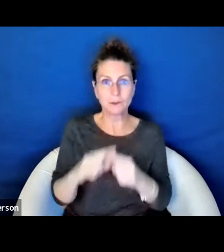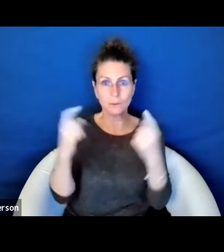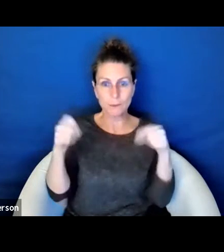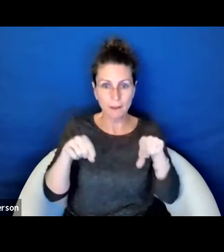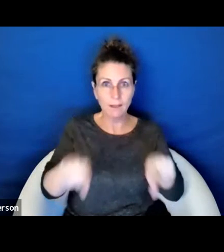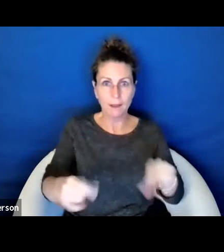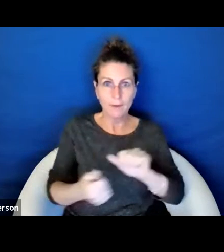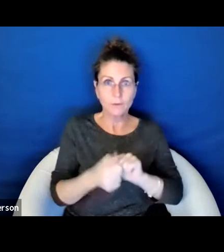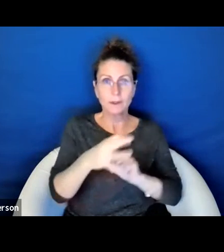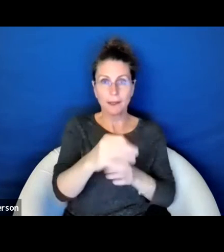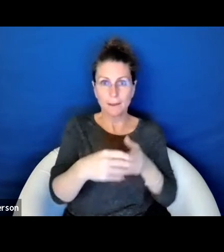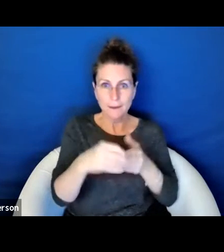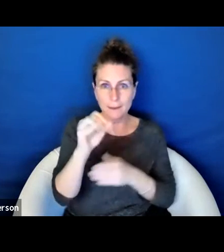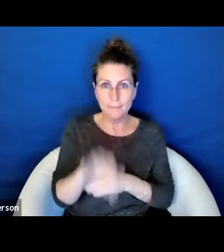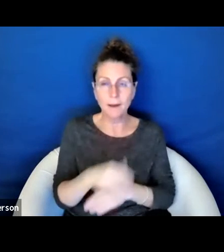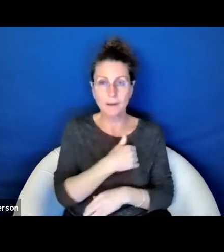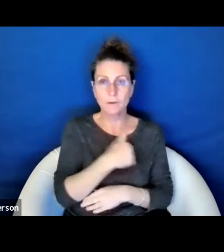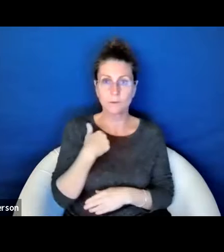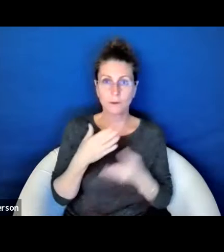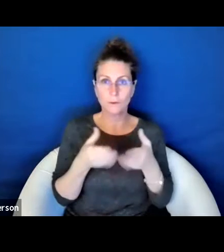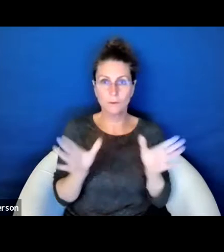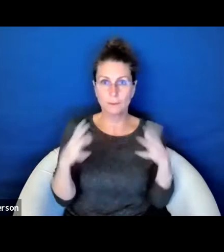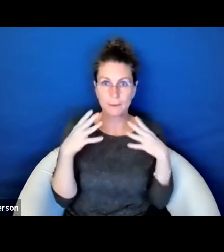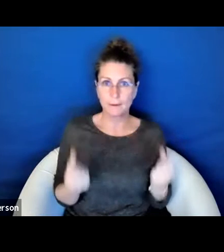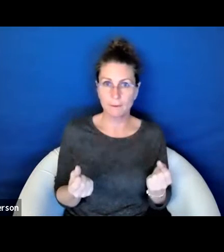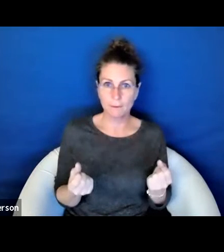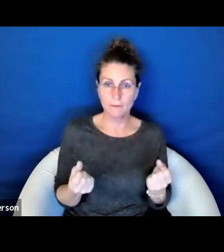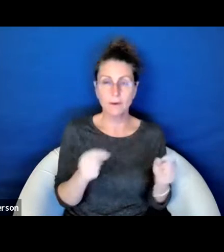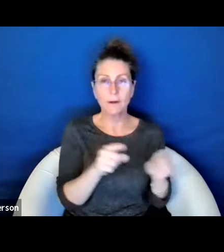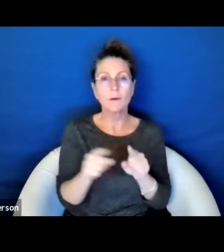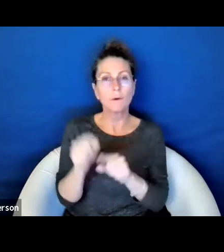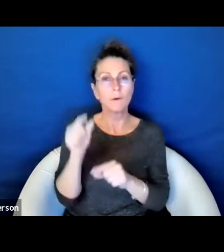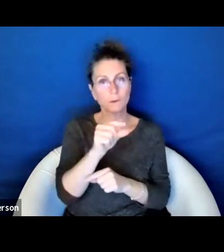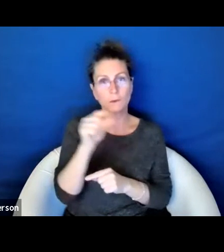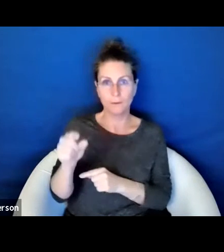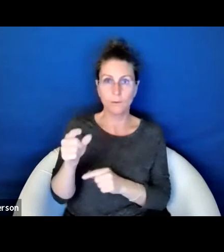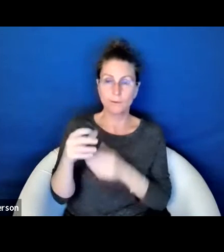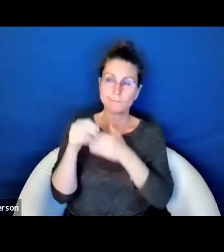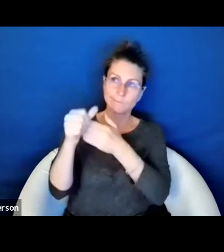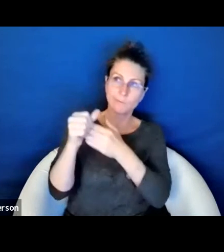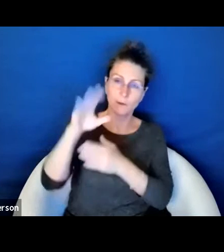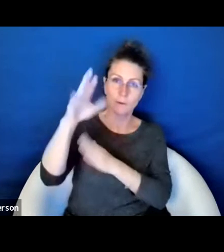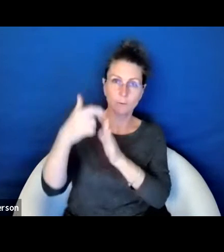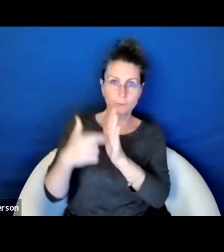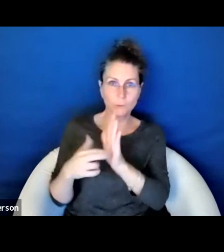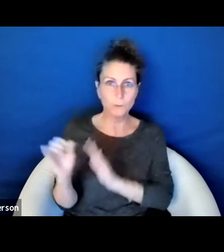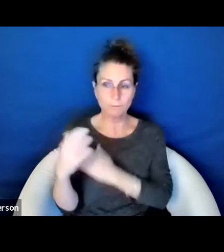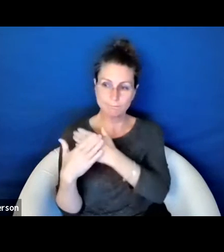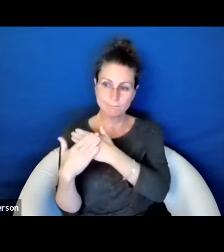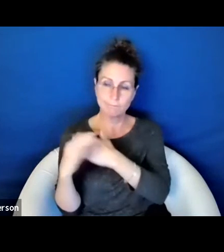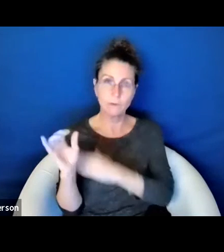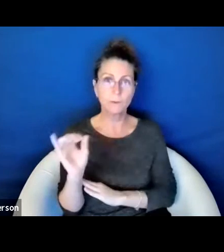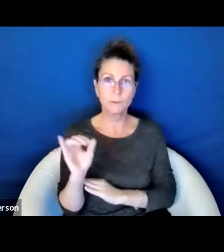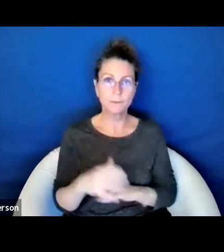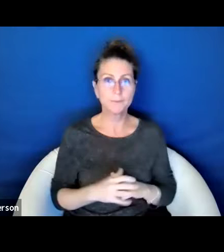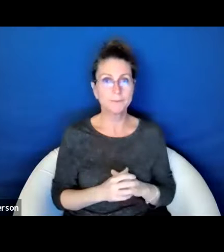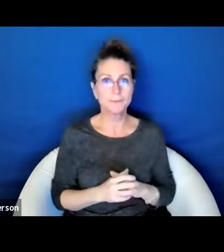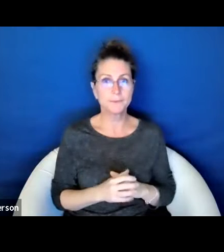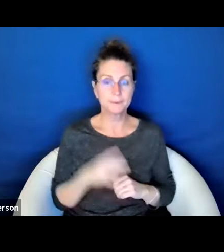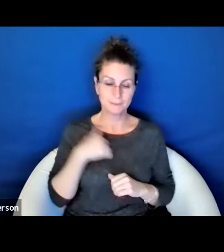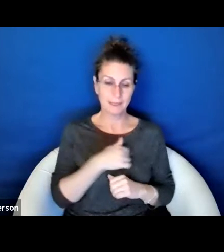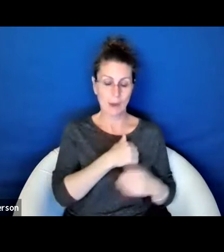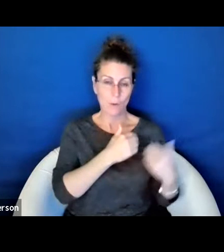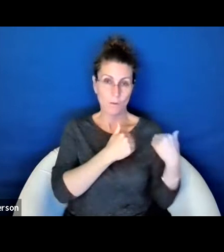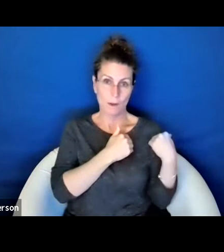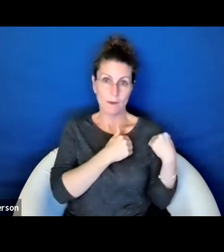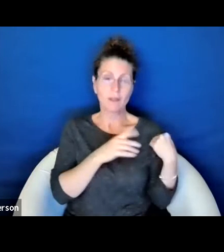and guided by Toronto Public Health and also government guidelines. We are committed to doing our part to reduce the